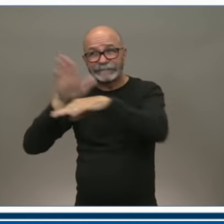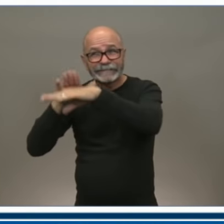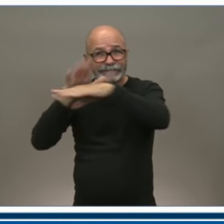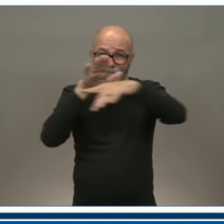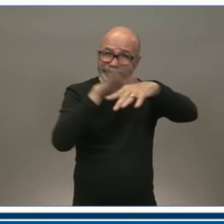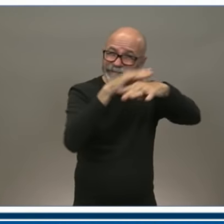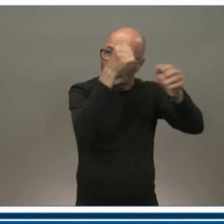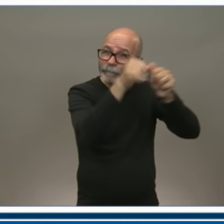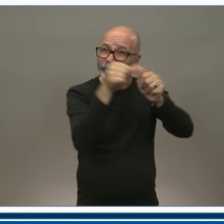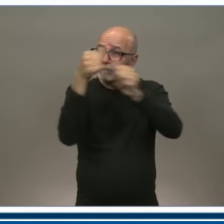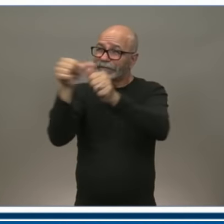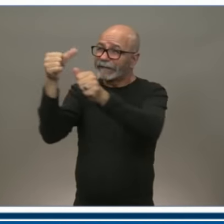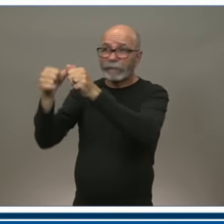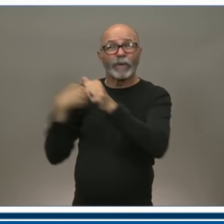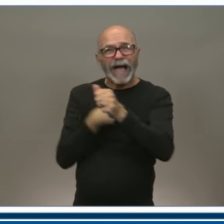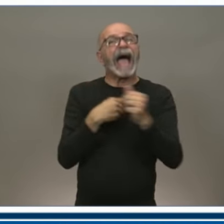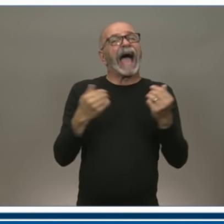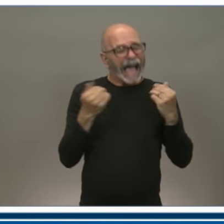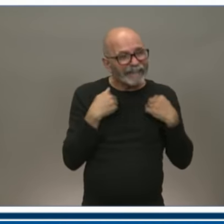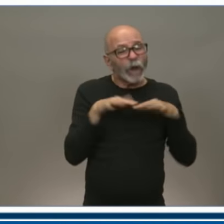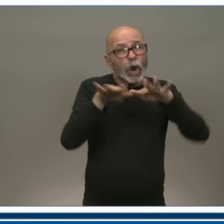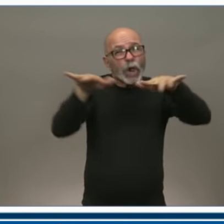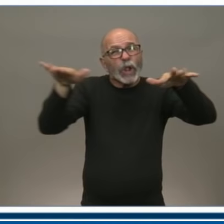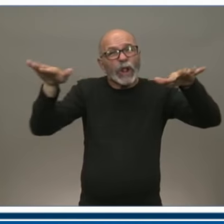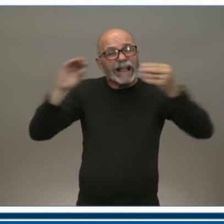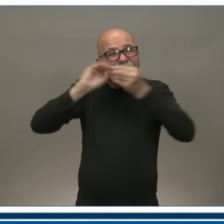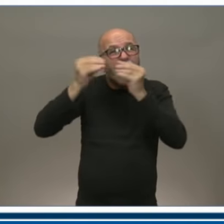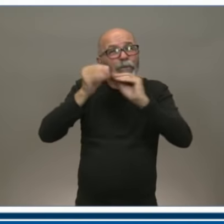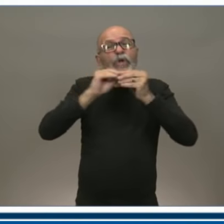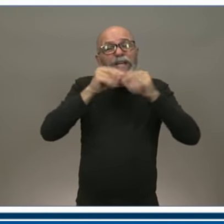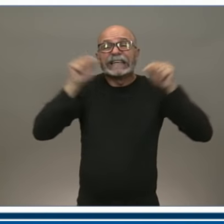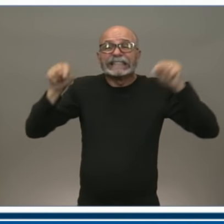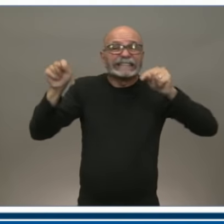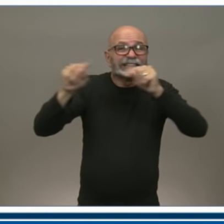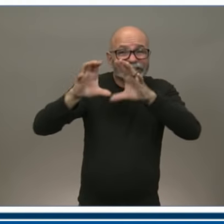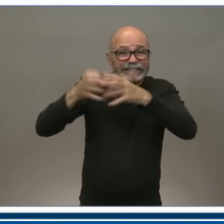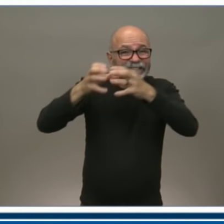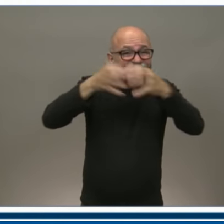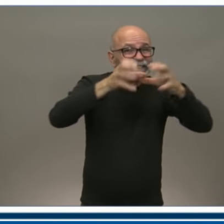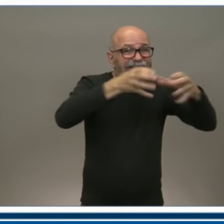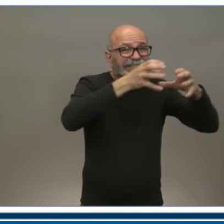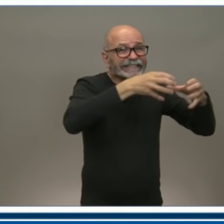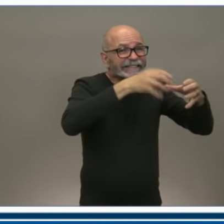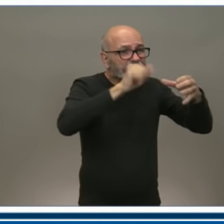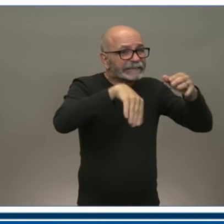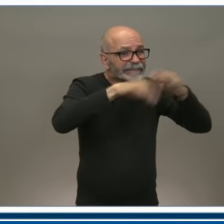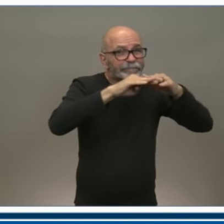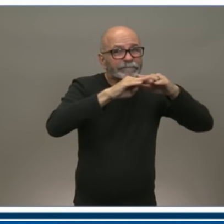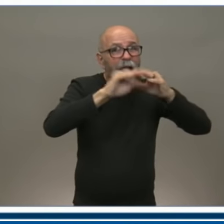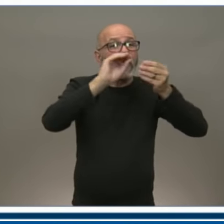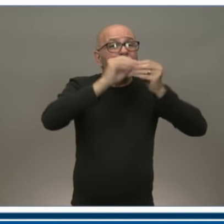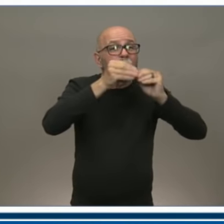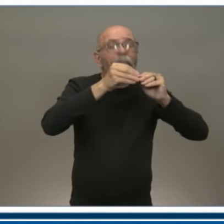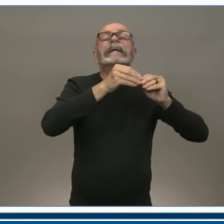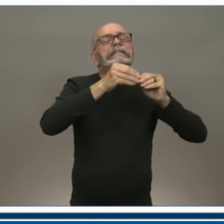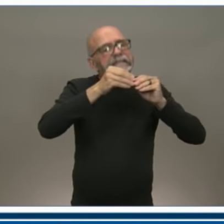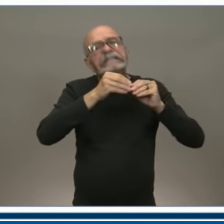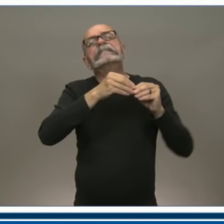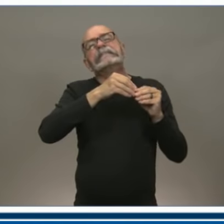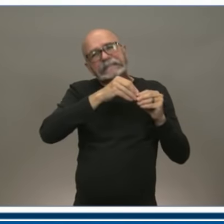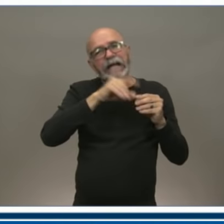clear numbers around how people can get together, gathering limits. And there's clear direction for how businesses